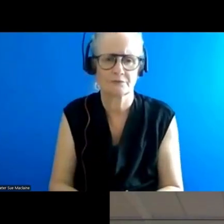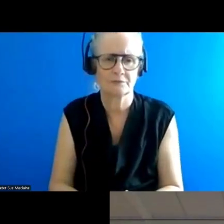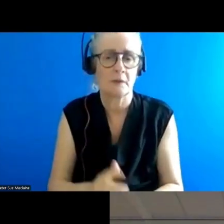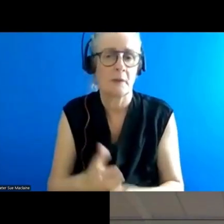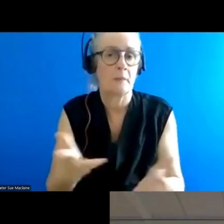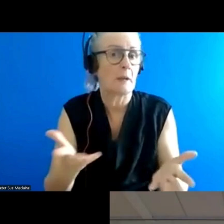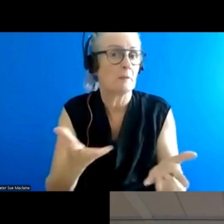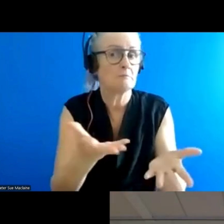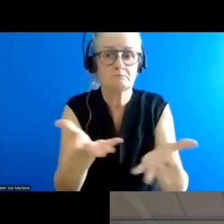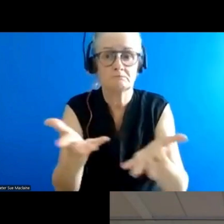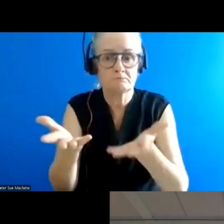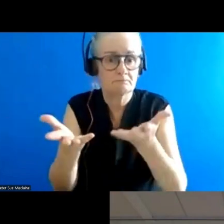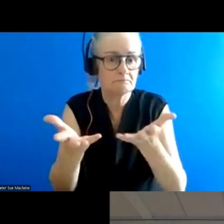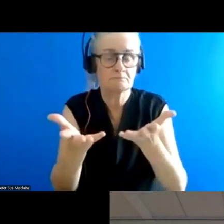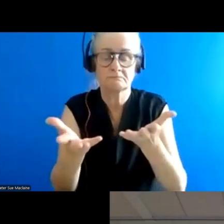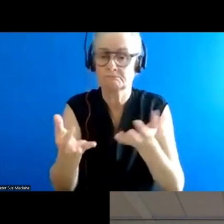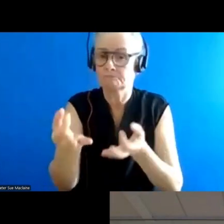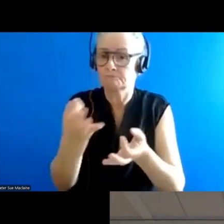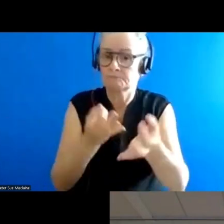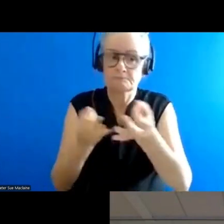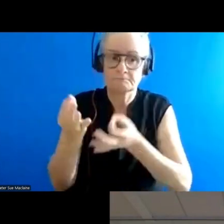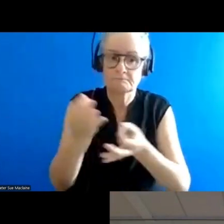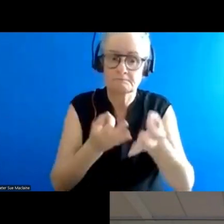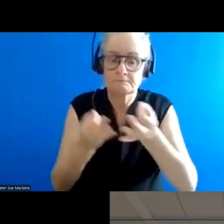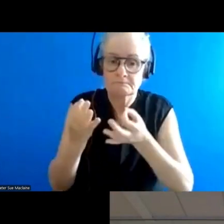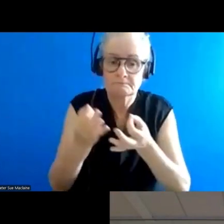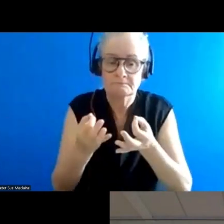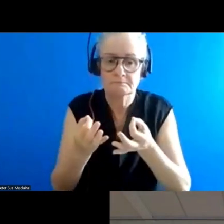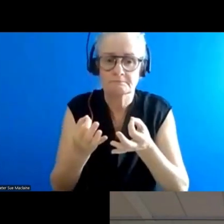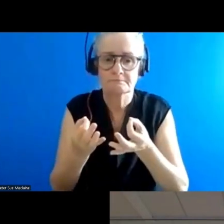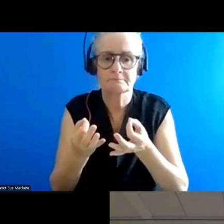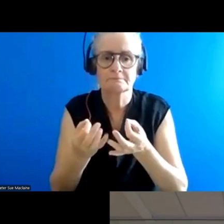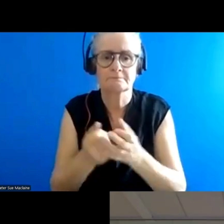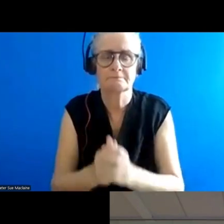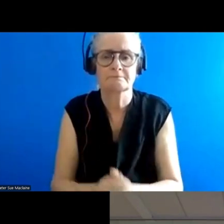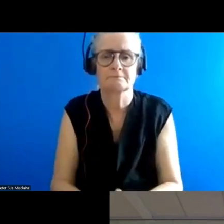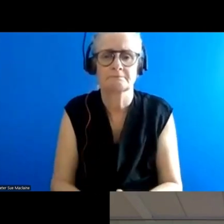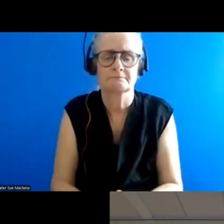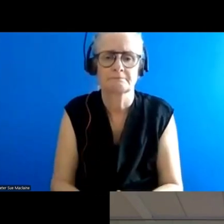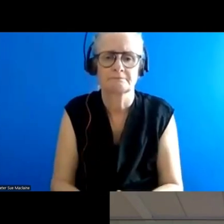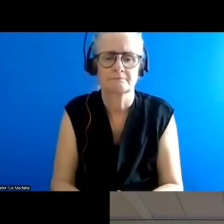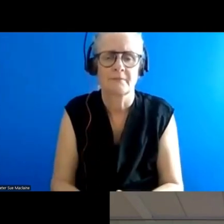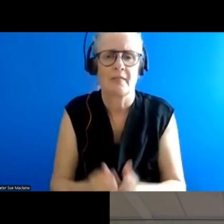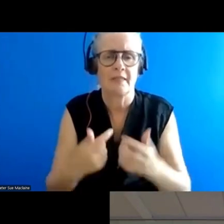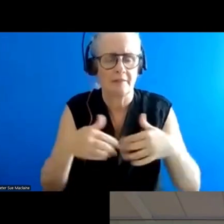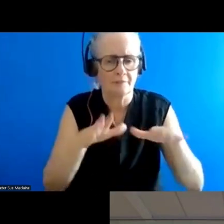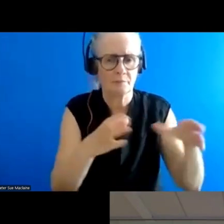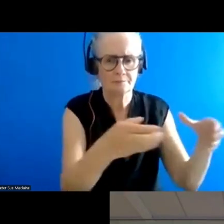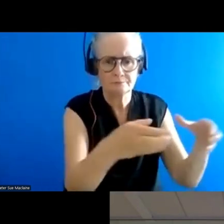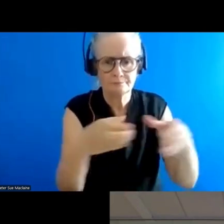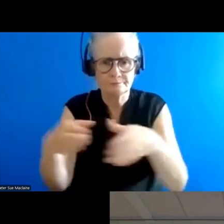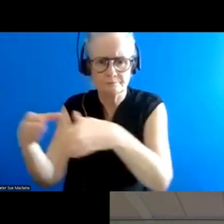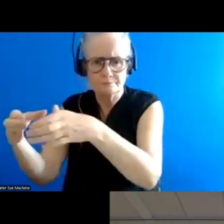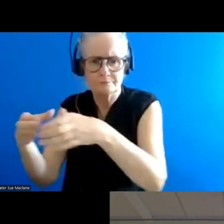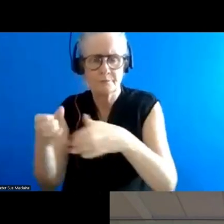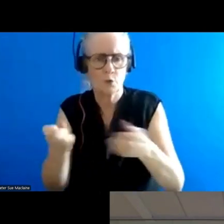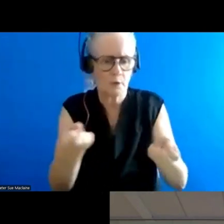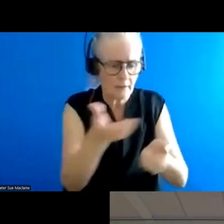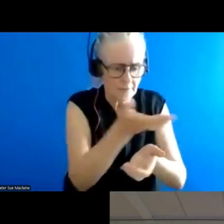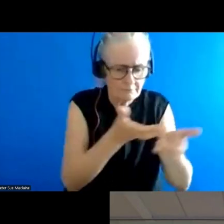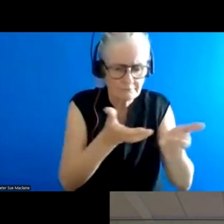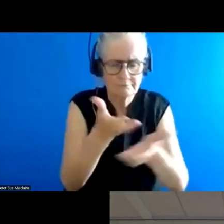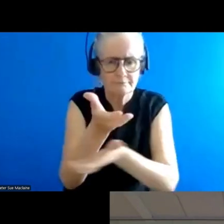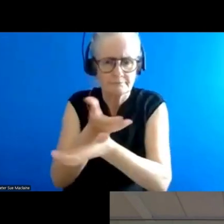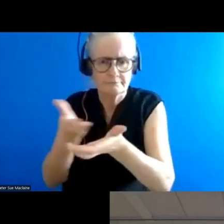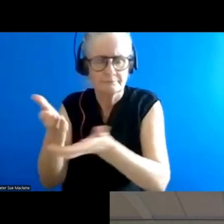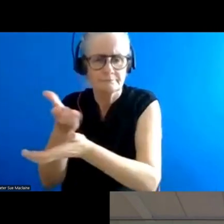anybody to ask us questions, and then an opportunity for colleagues to discuss. So am